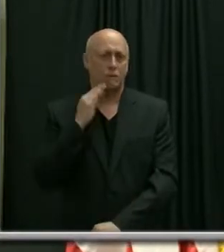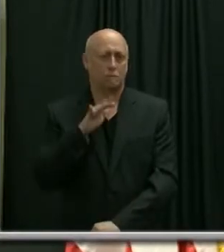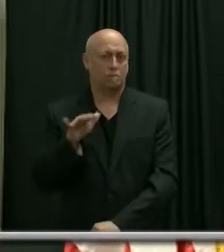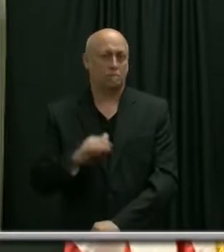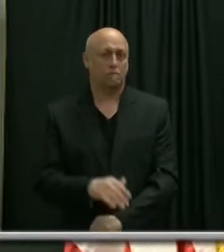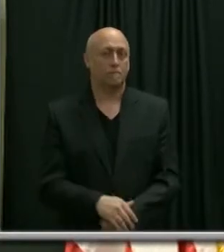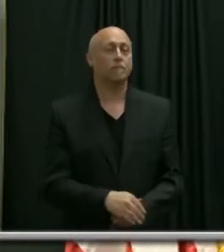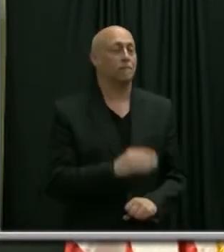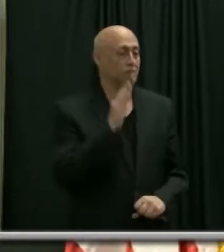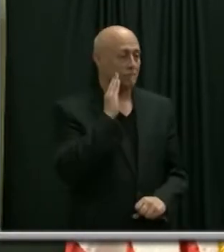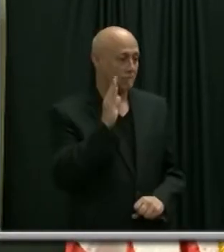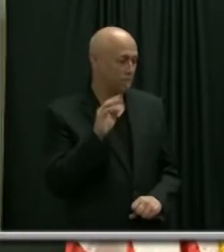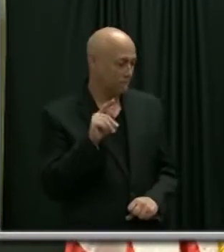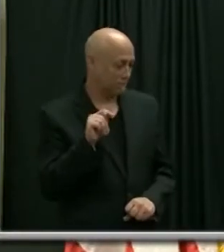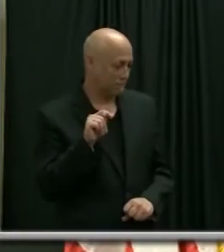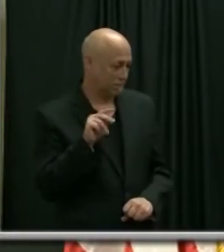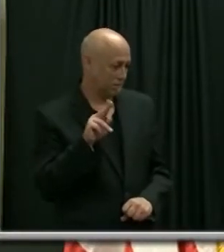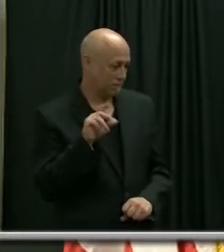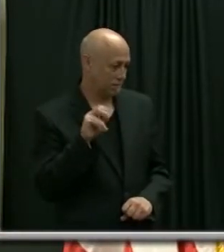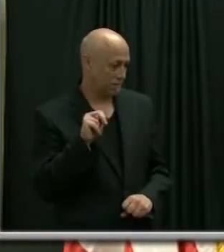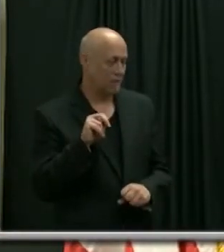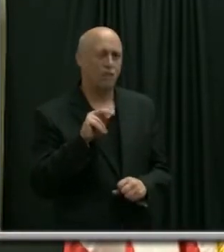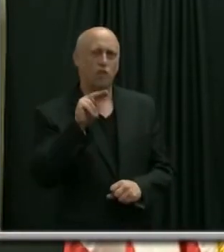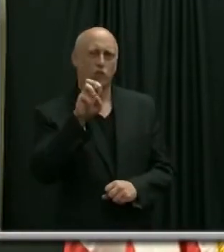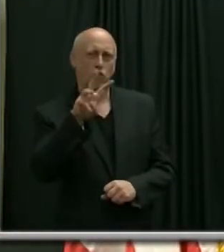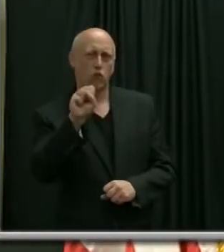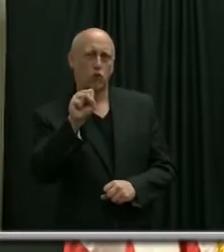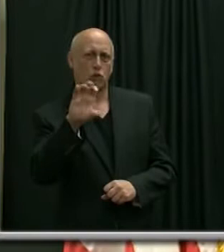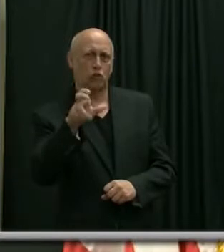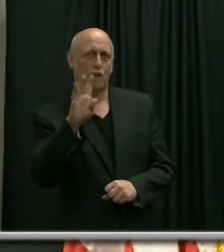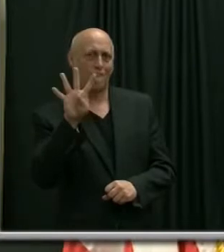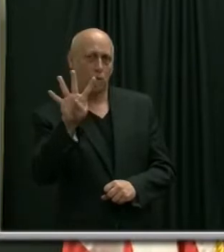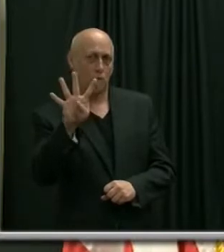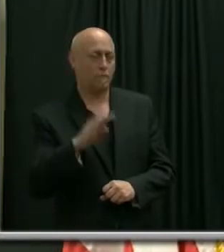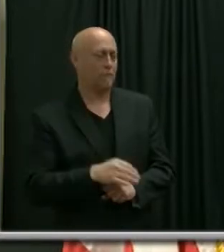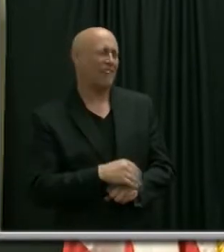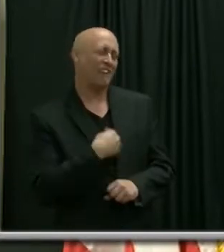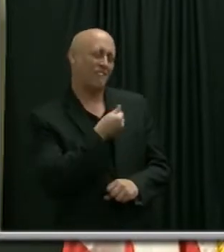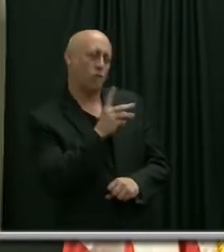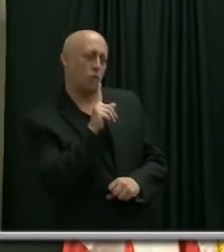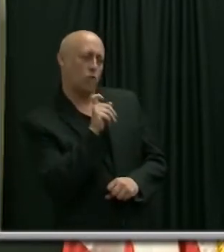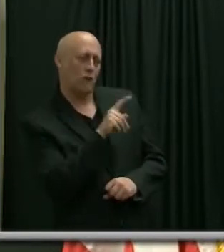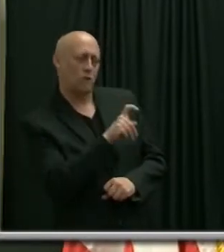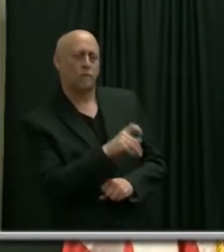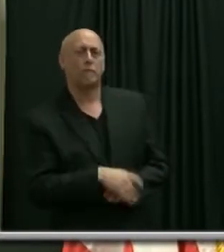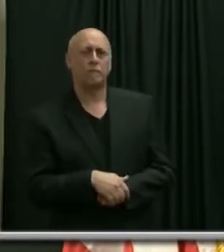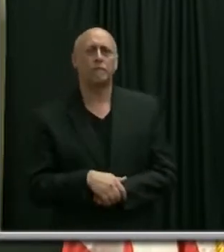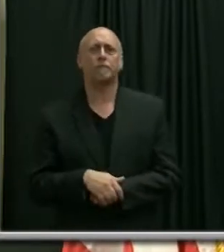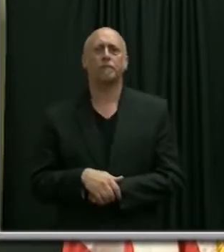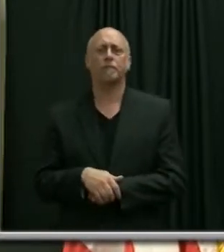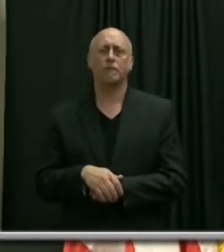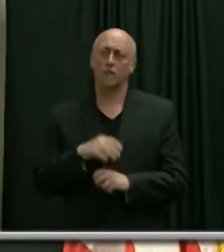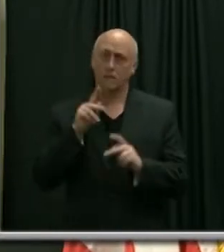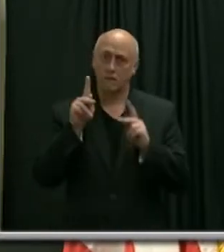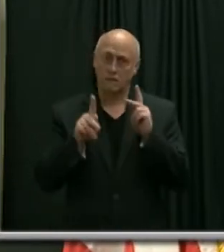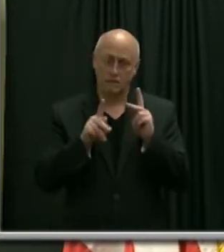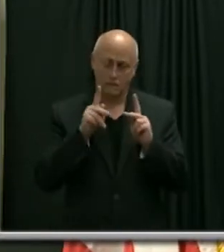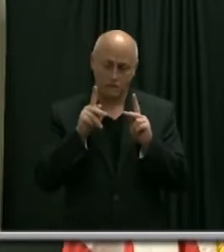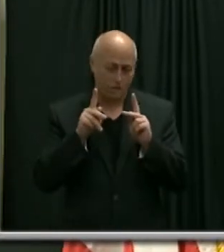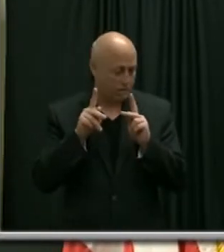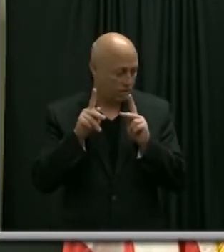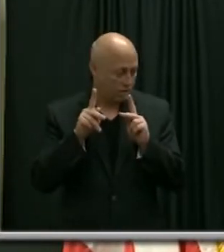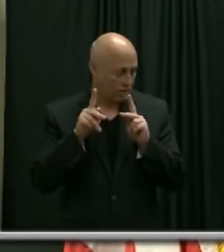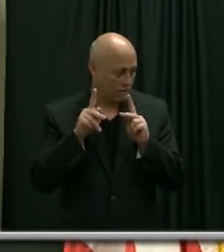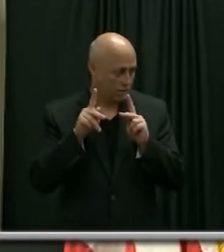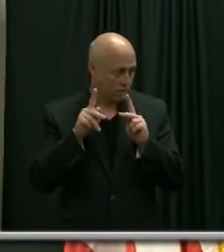Good morning. Yeah, this is Tosin with News 4. I had a couple questions. The first is, have people started seeing some